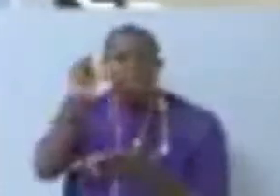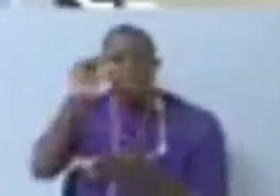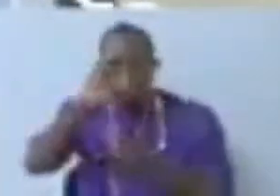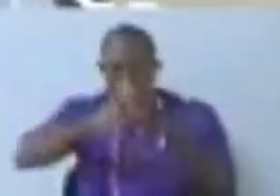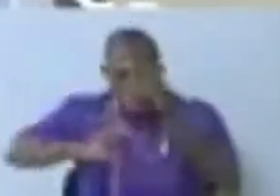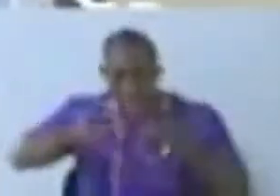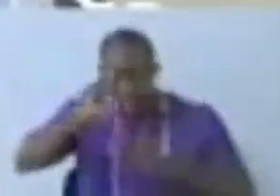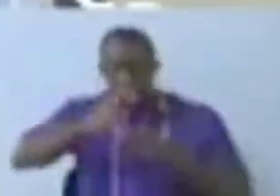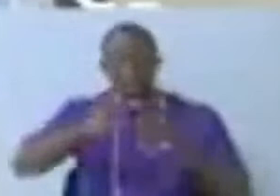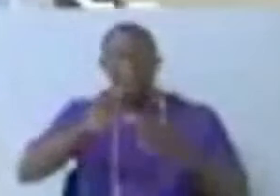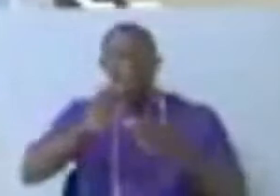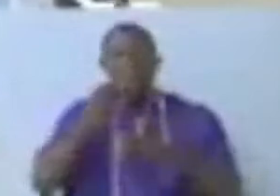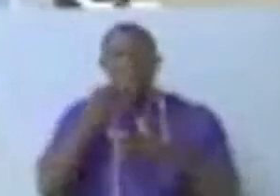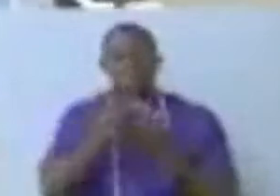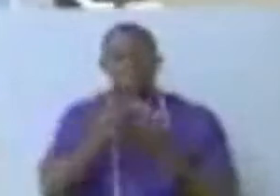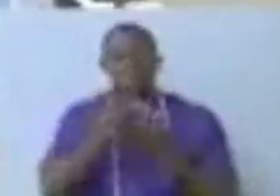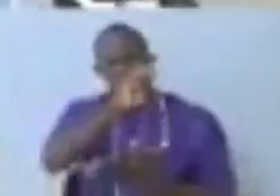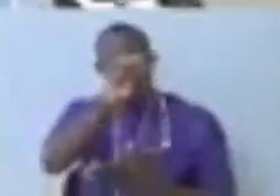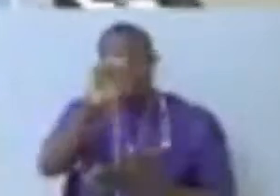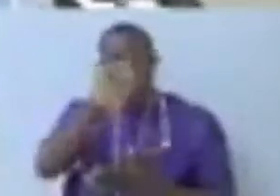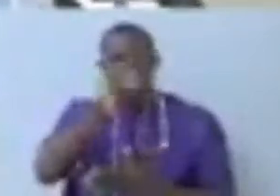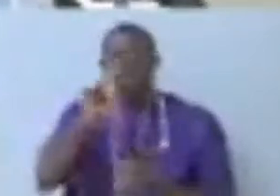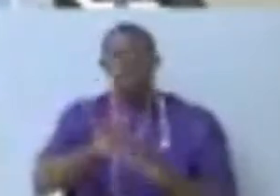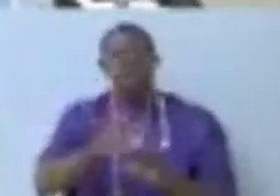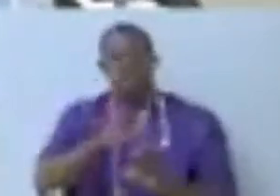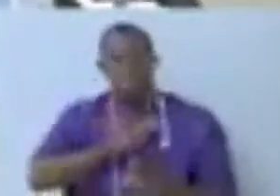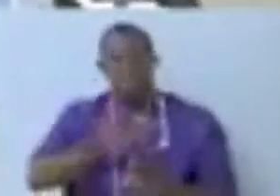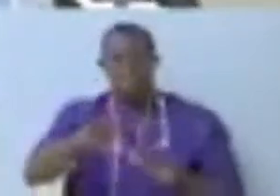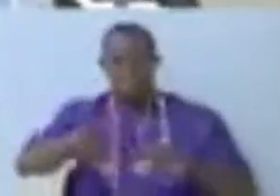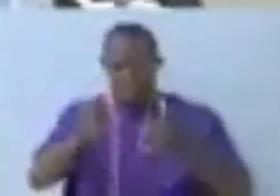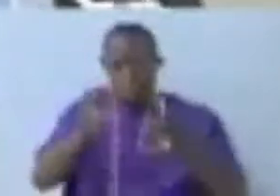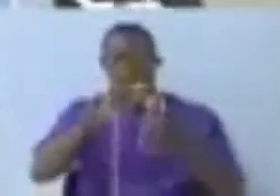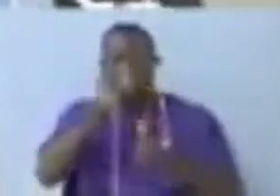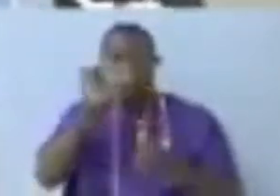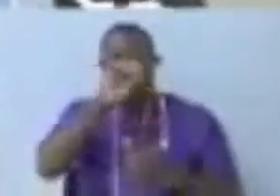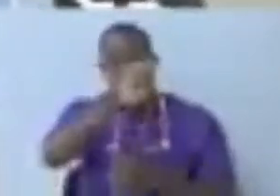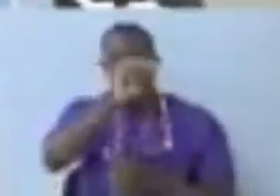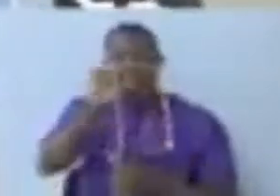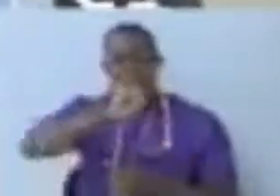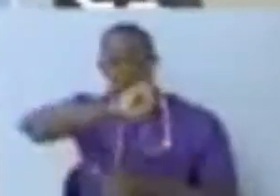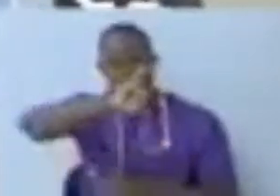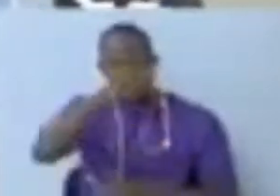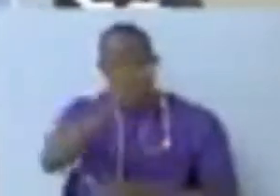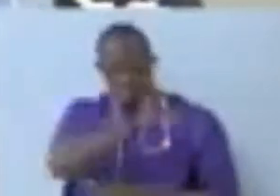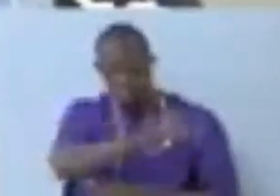So he mentioned the names of the junglers who were there.